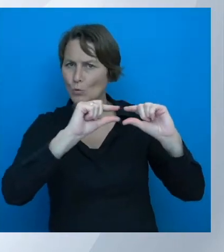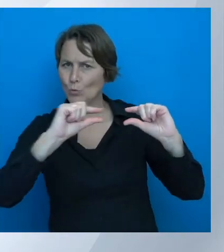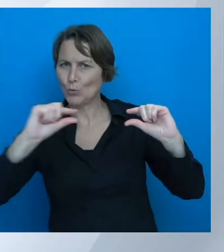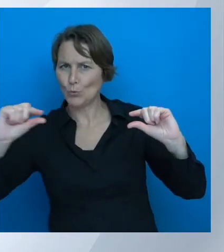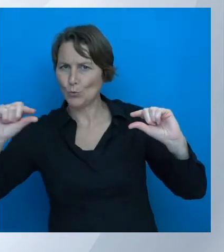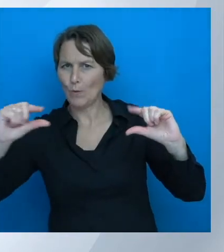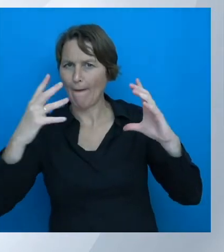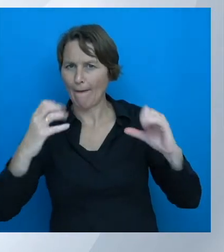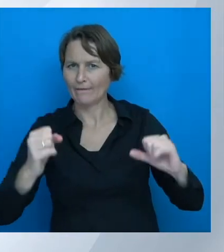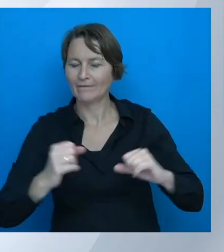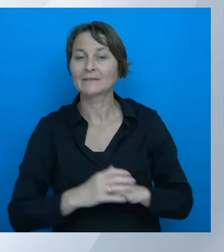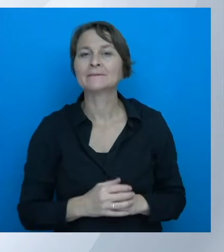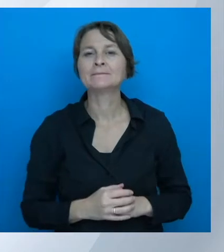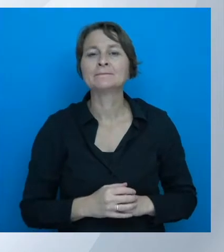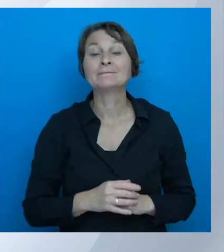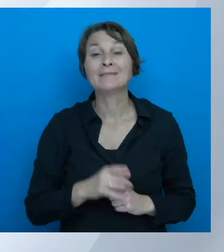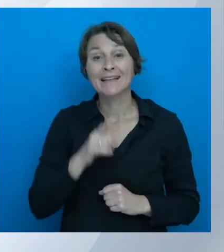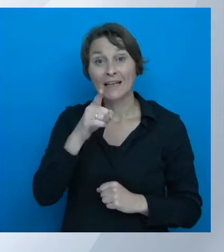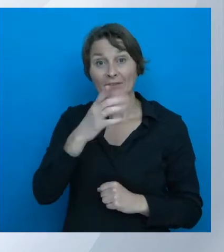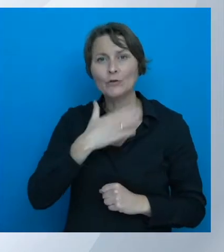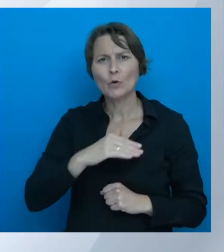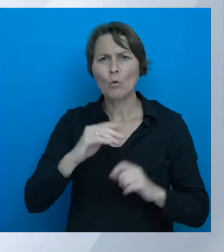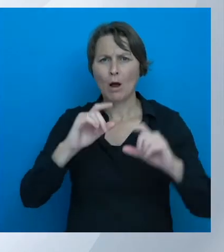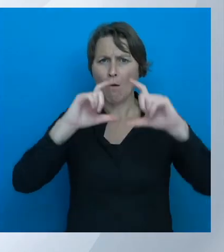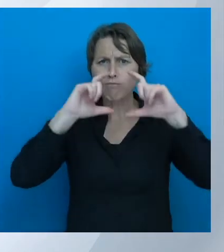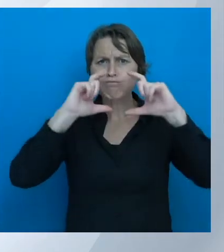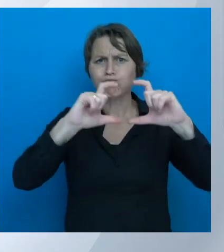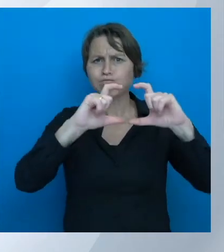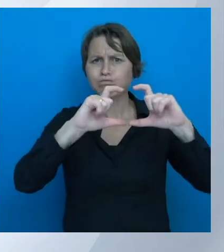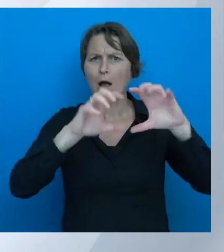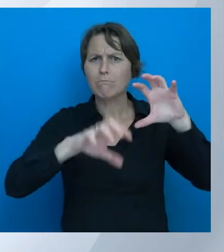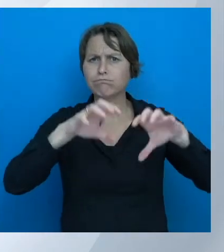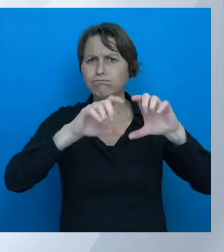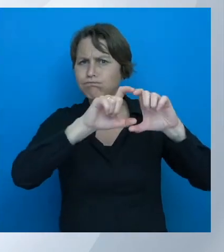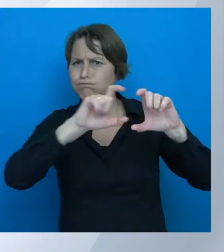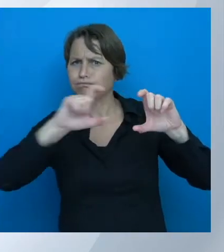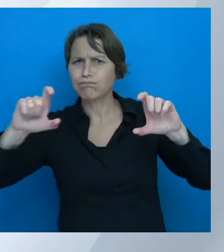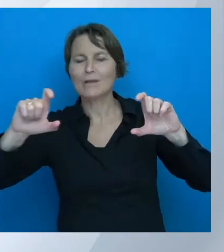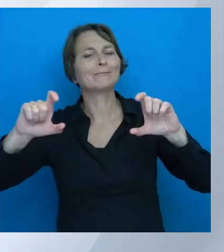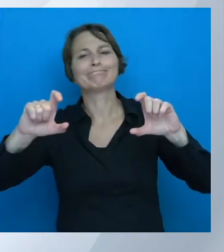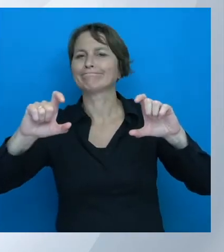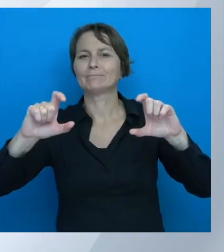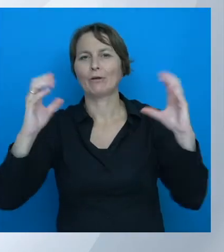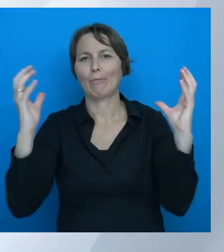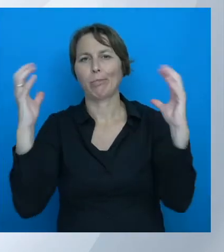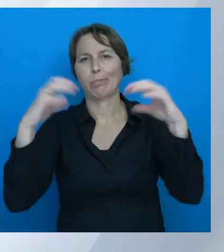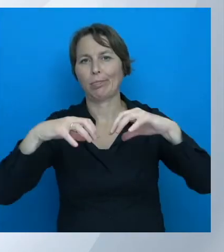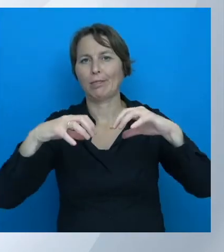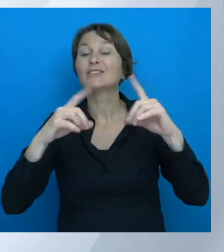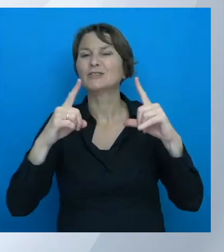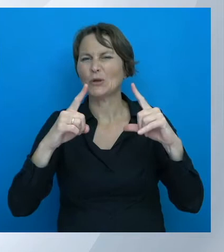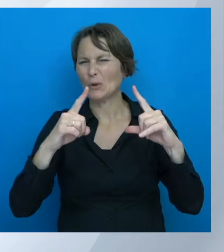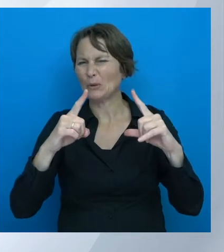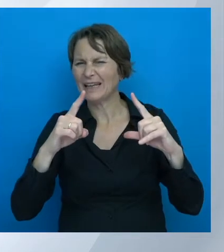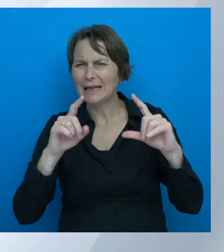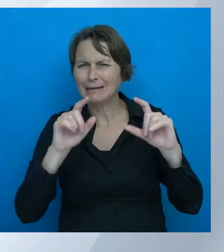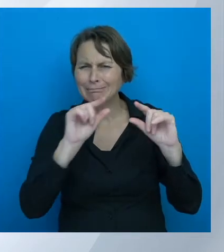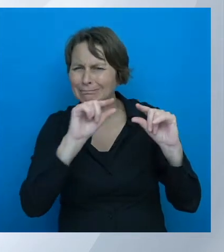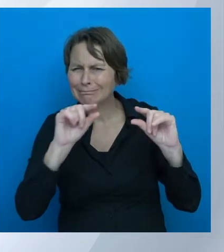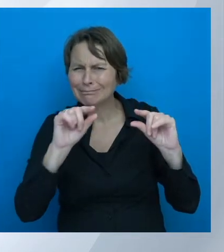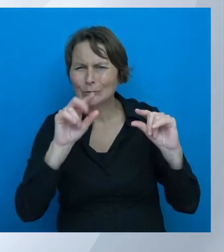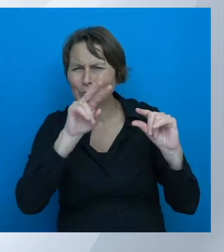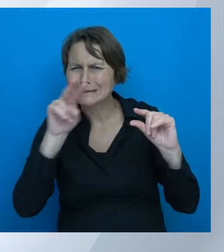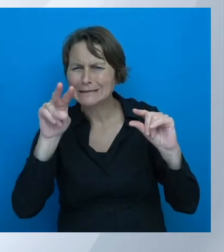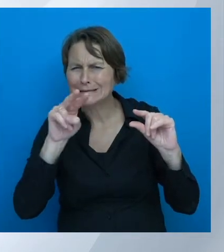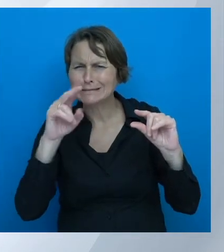If you try and create a queue with capitals, it's going to crash on you. You've got to use lowercase, and again, it can make it difficult to read sometimes, I'm afraid.